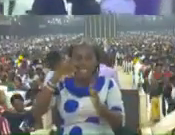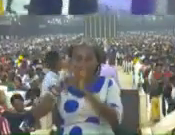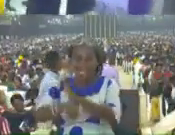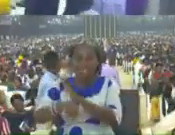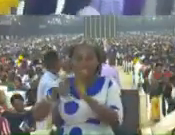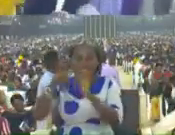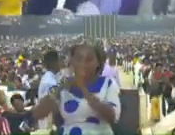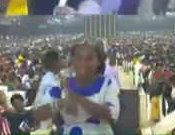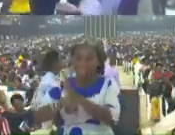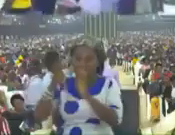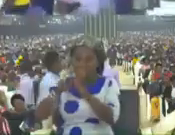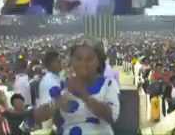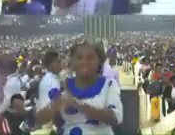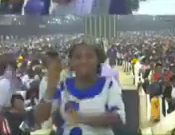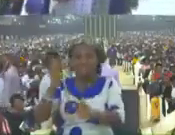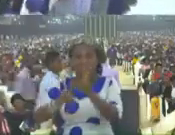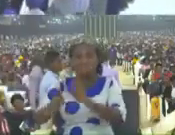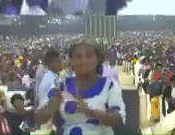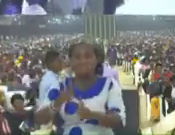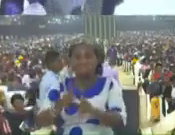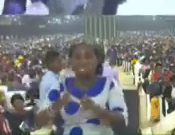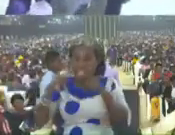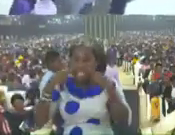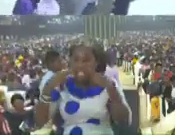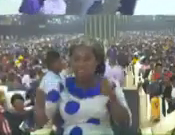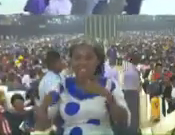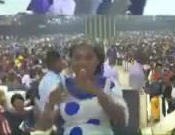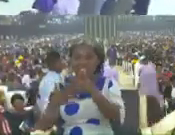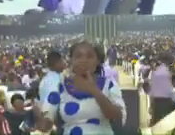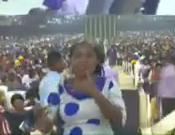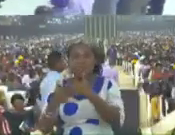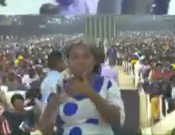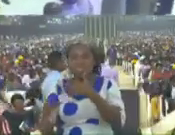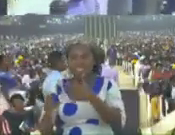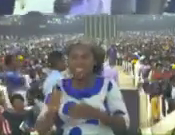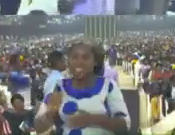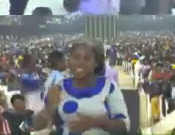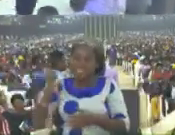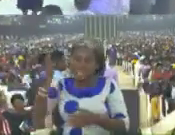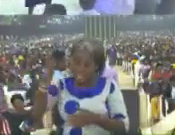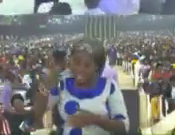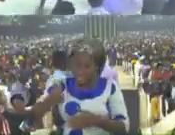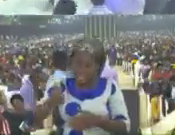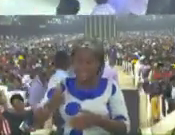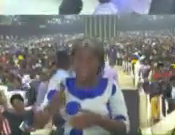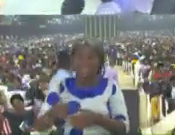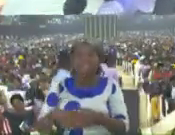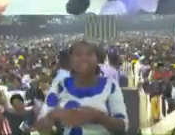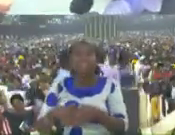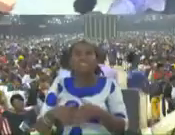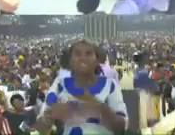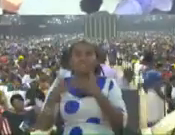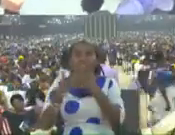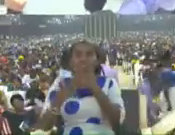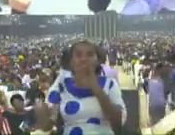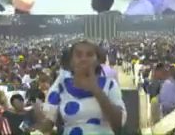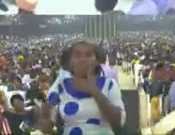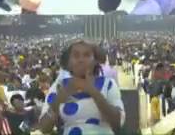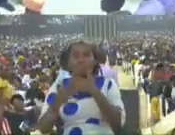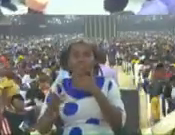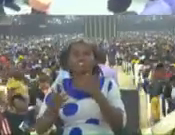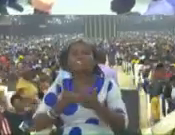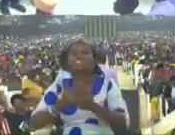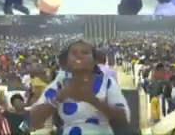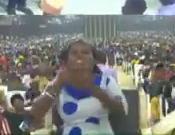blood, and blood has a voice. Blood